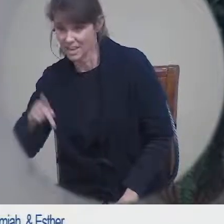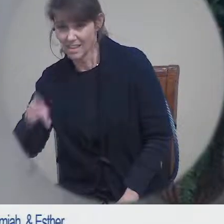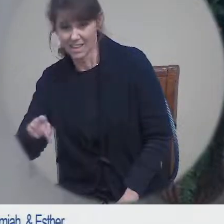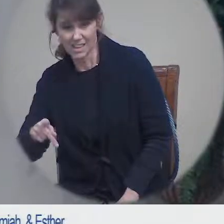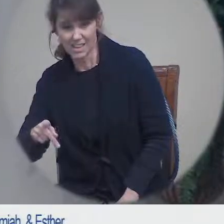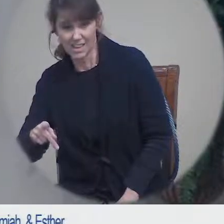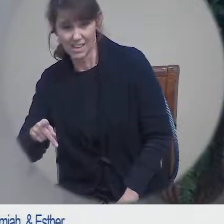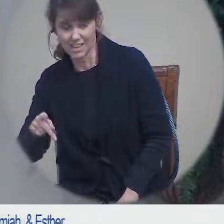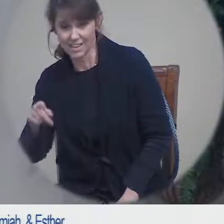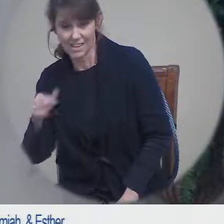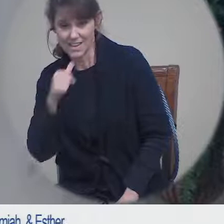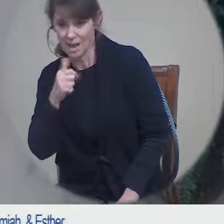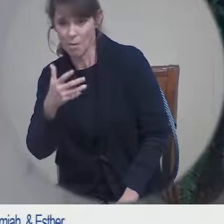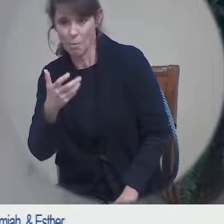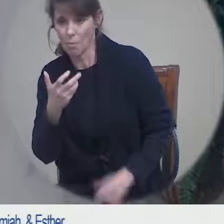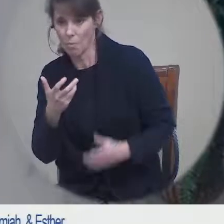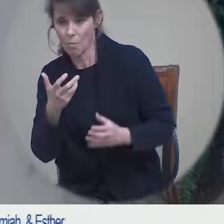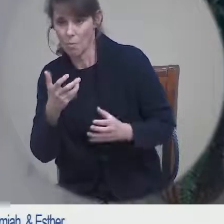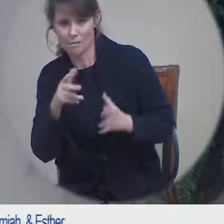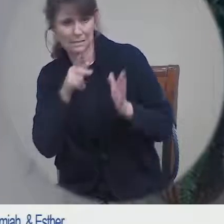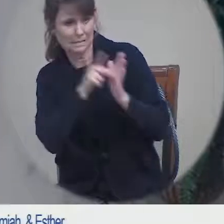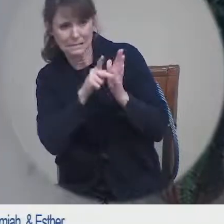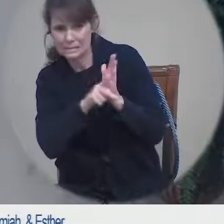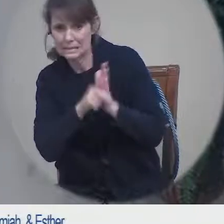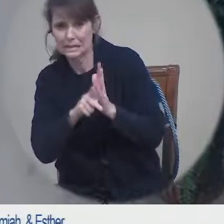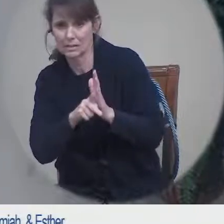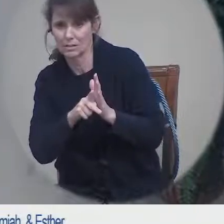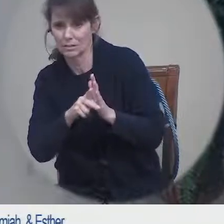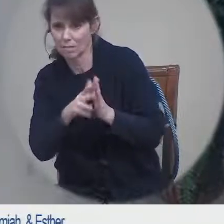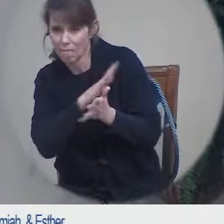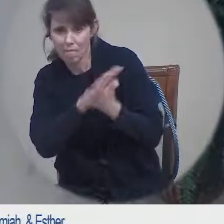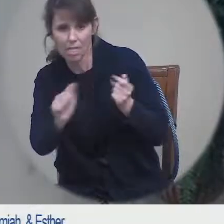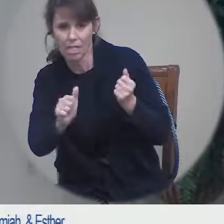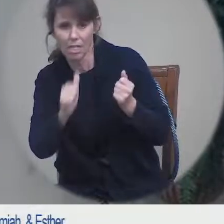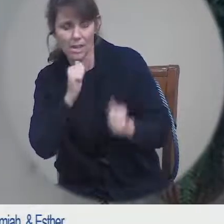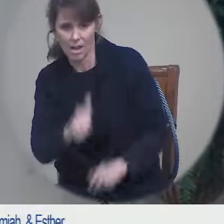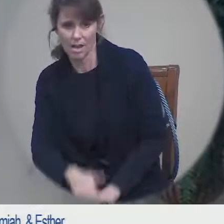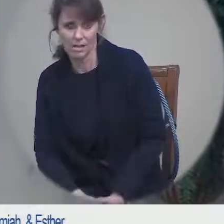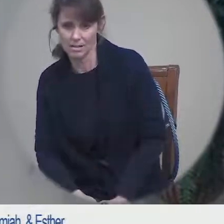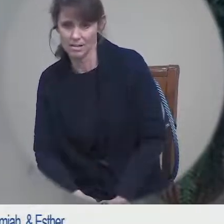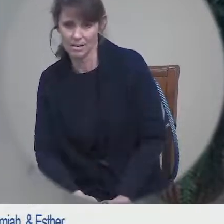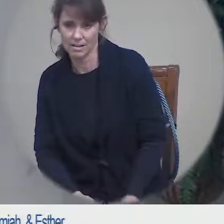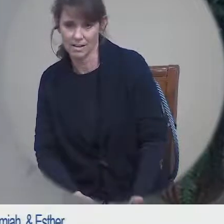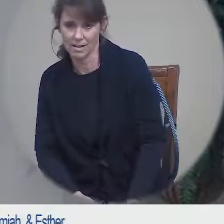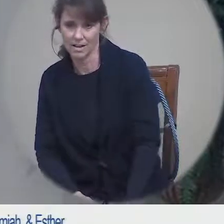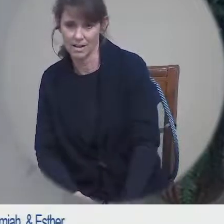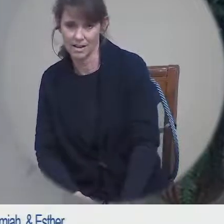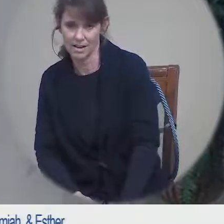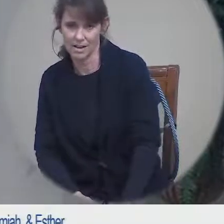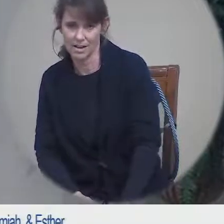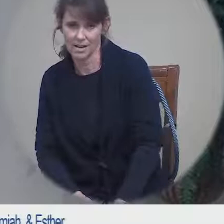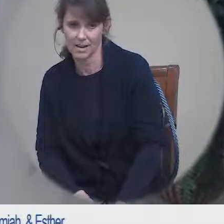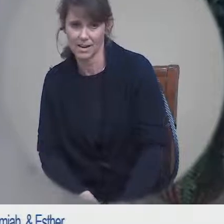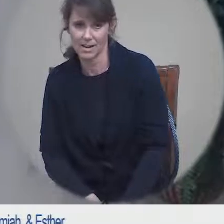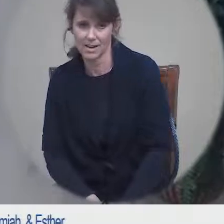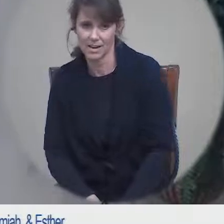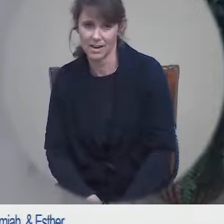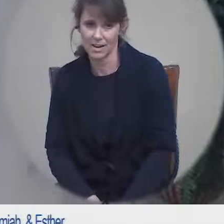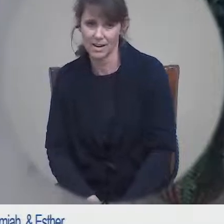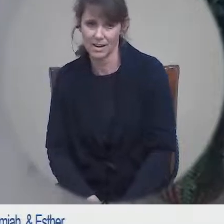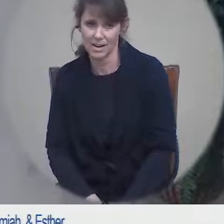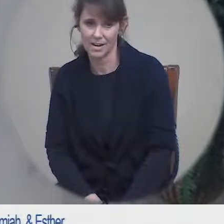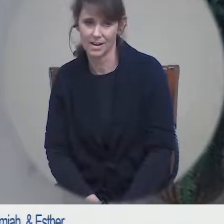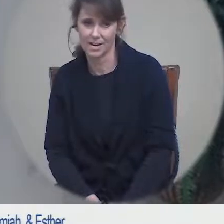tax? It just seems a little over the top for him to do that, unless, and it's only a potential